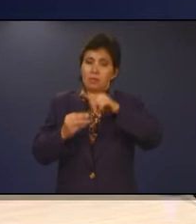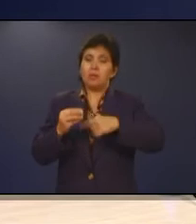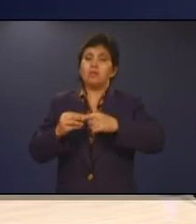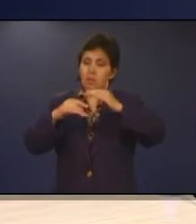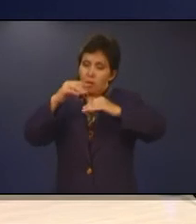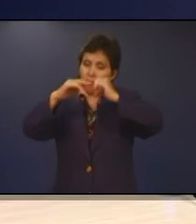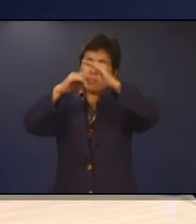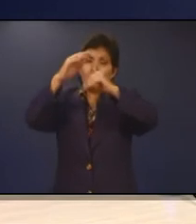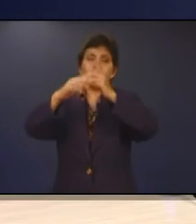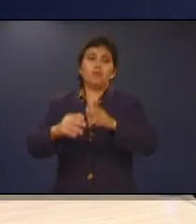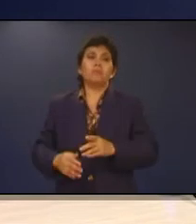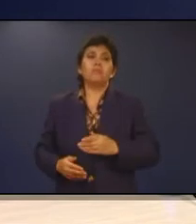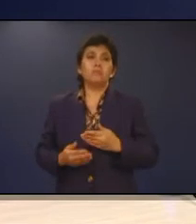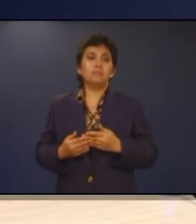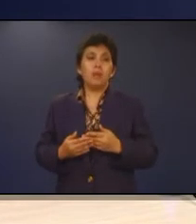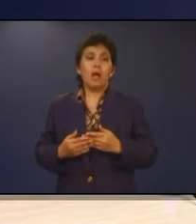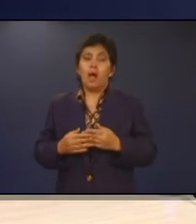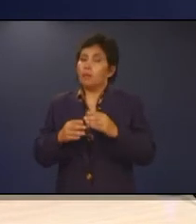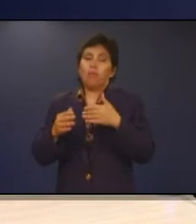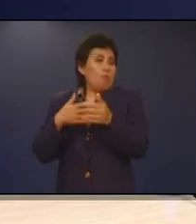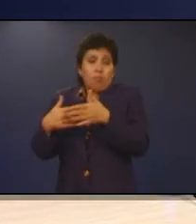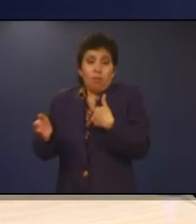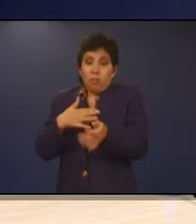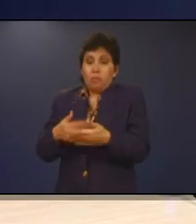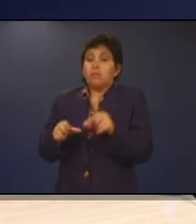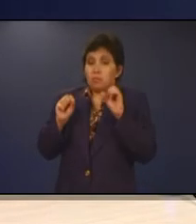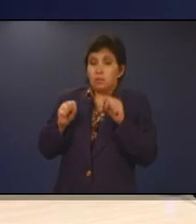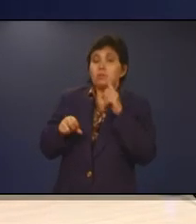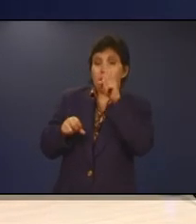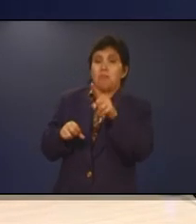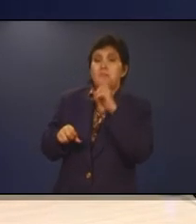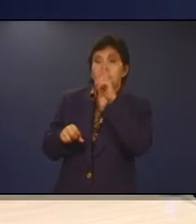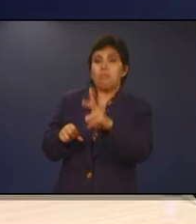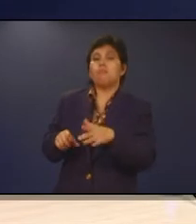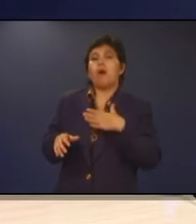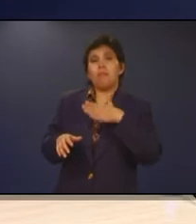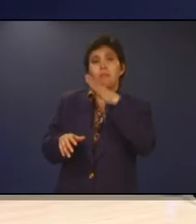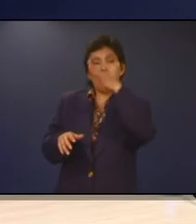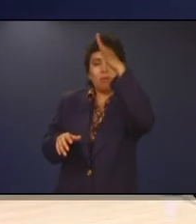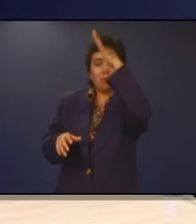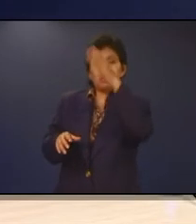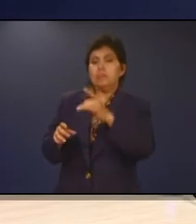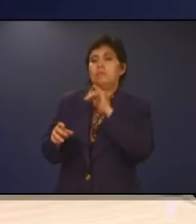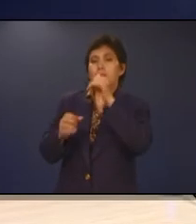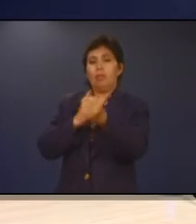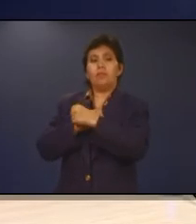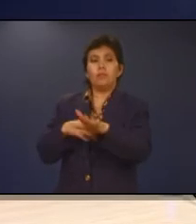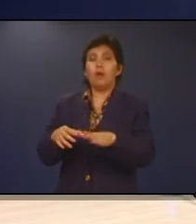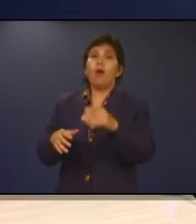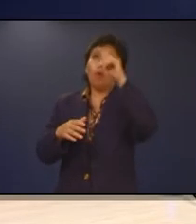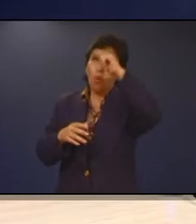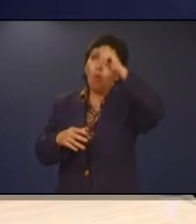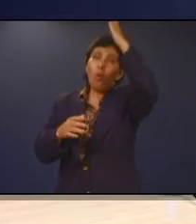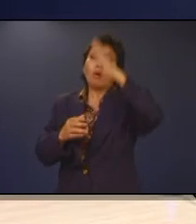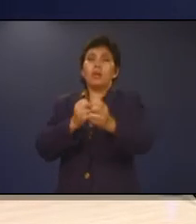works out well for you, okay? Even though you might just say, my parents love me, okay? It's, or